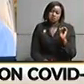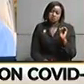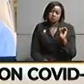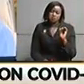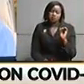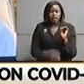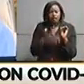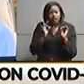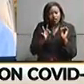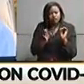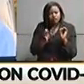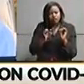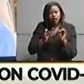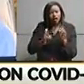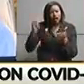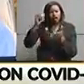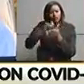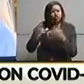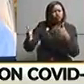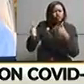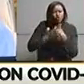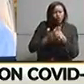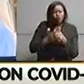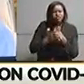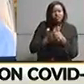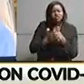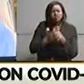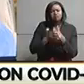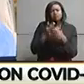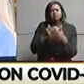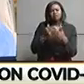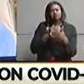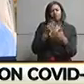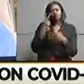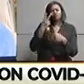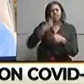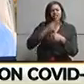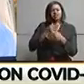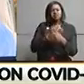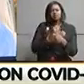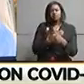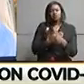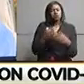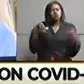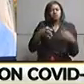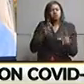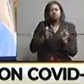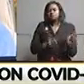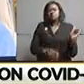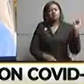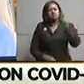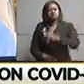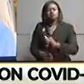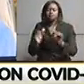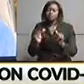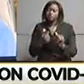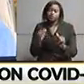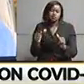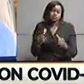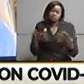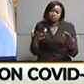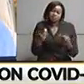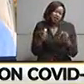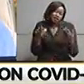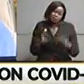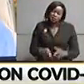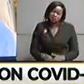If we had closed the airport maybe 2 days before, these people would not have come in. But